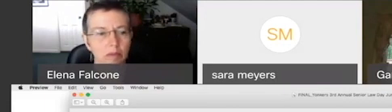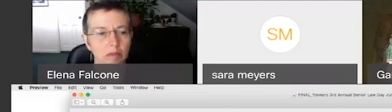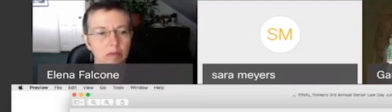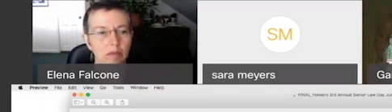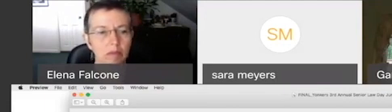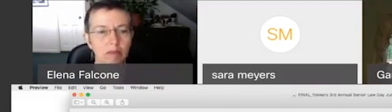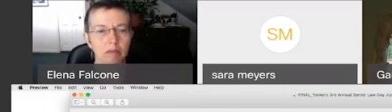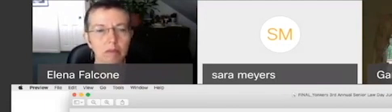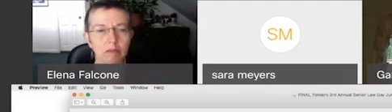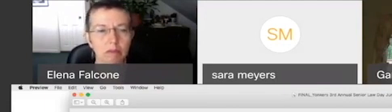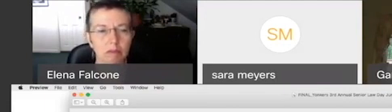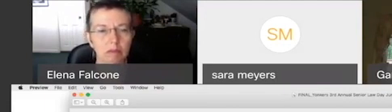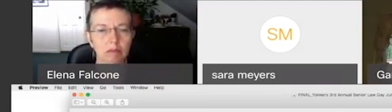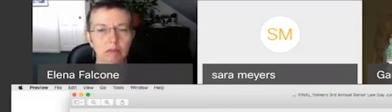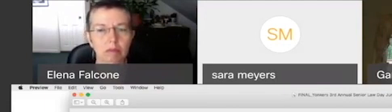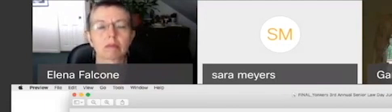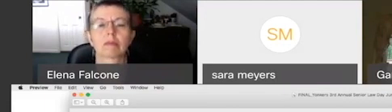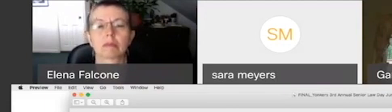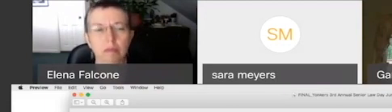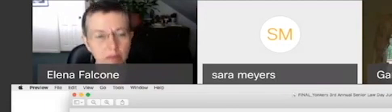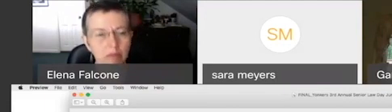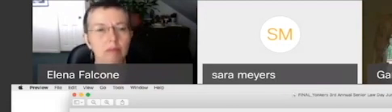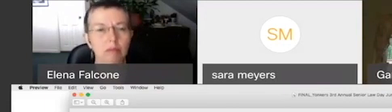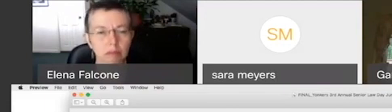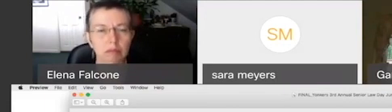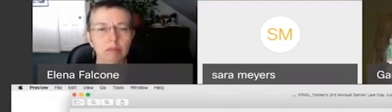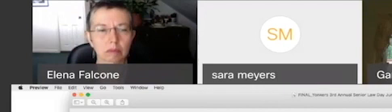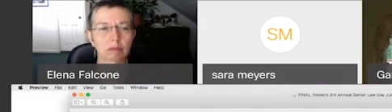people who are on Medicaid. So